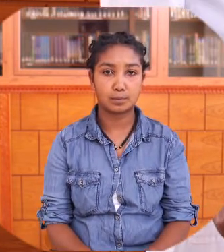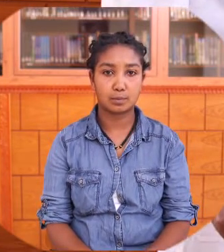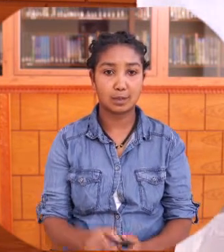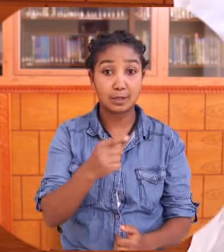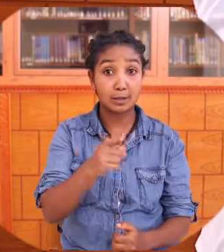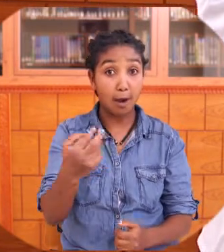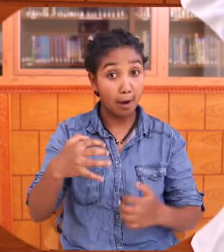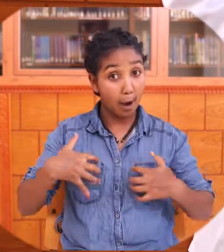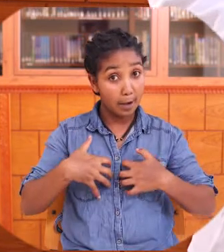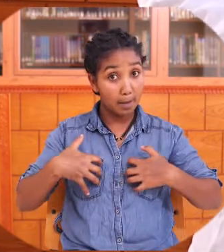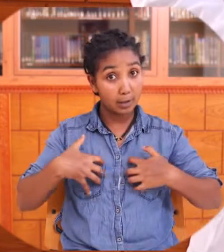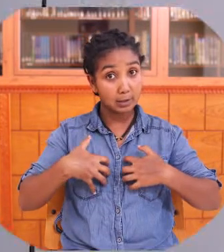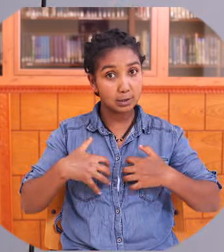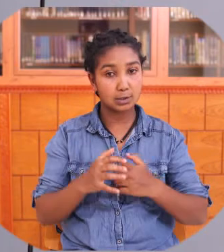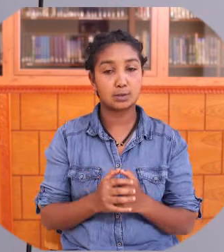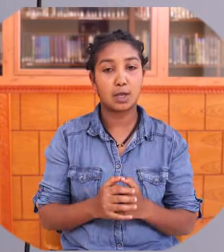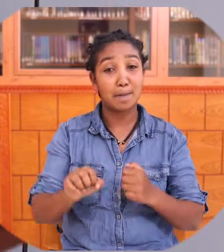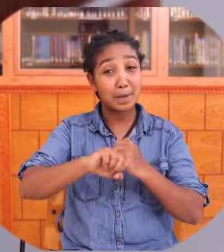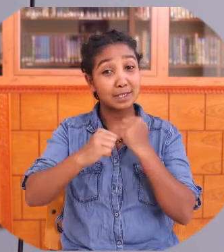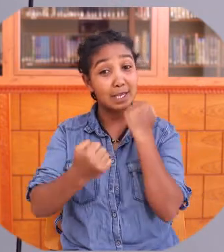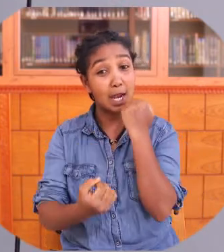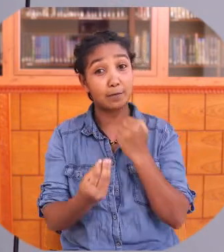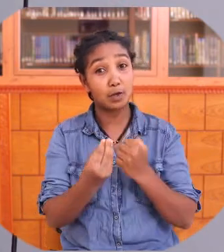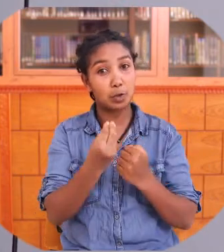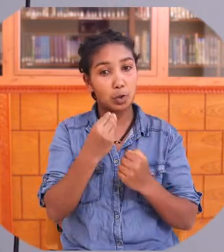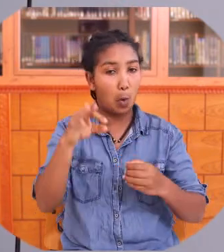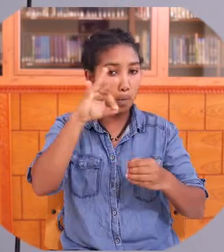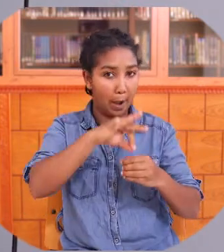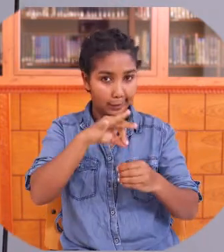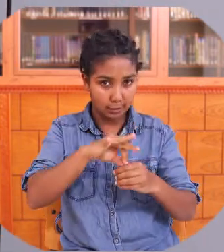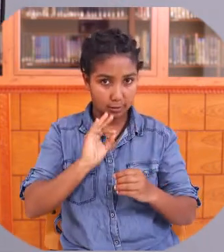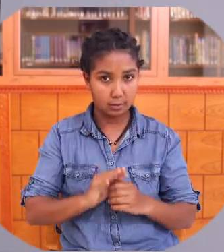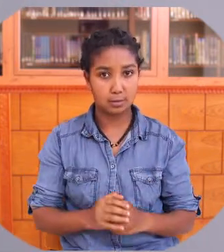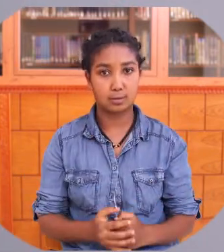They are animals basically feed on plant matter